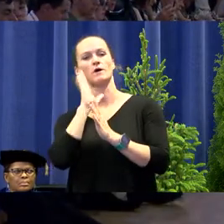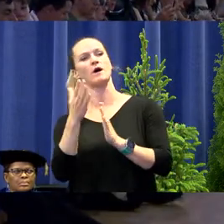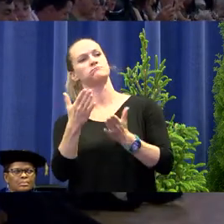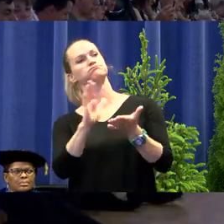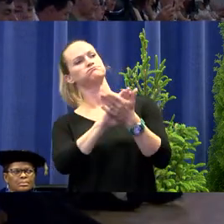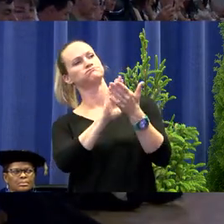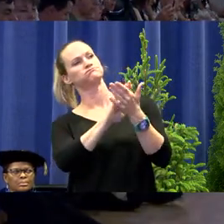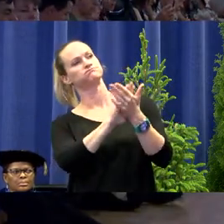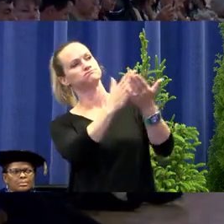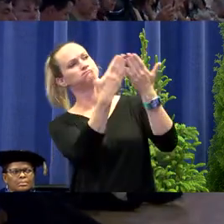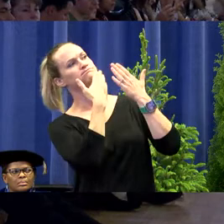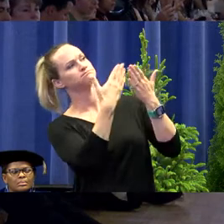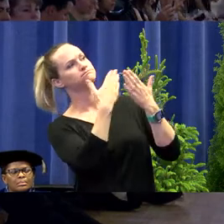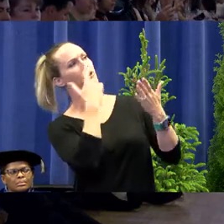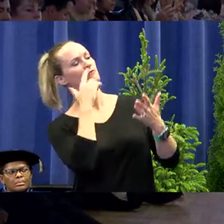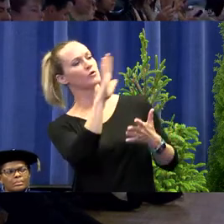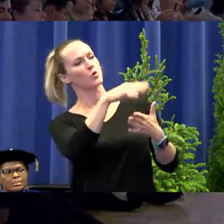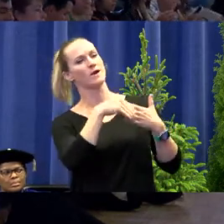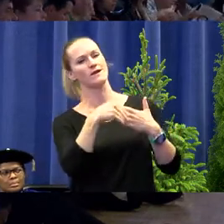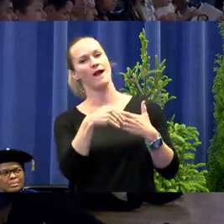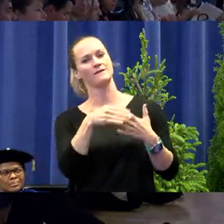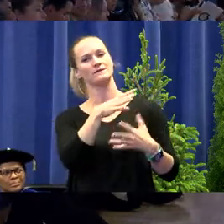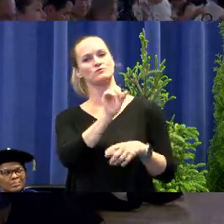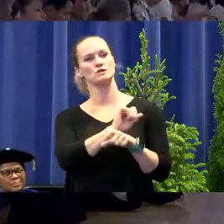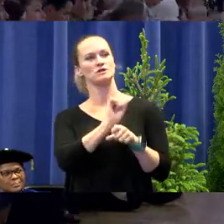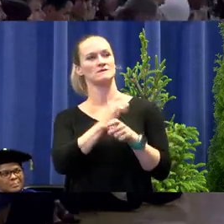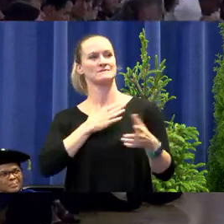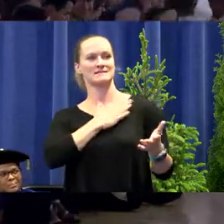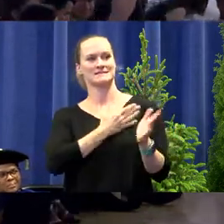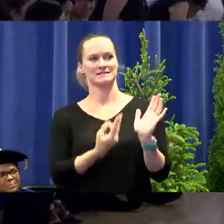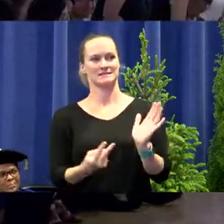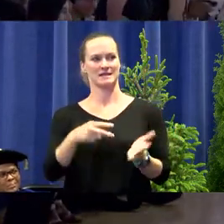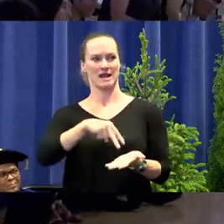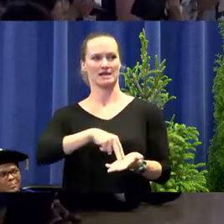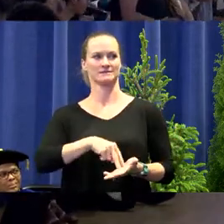appreciation for your guidance and work. So if you could stand, please.